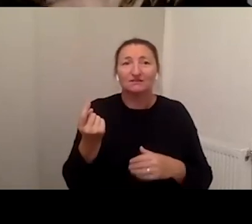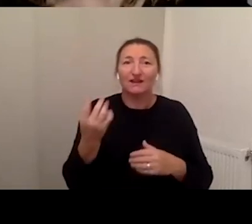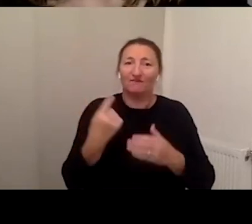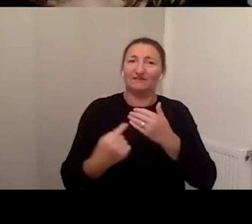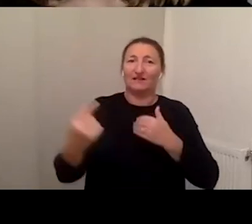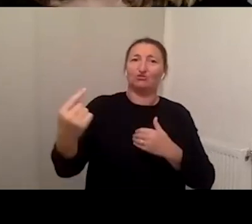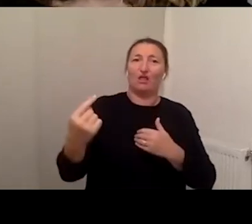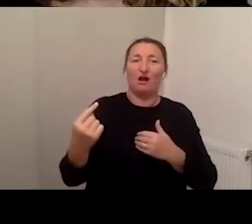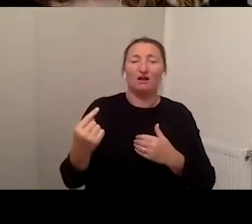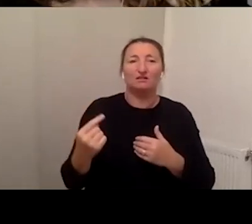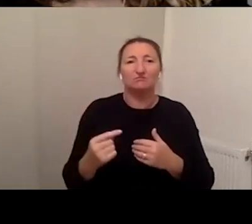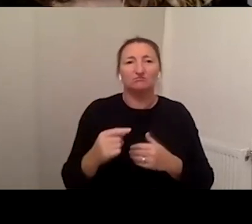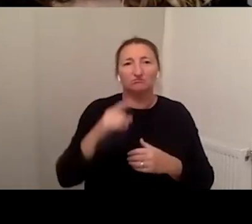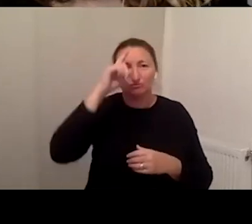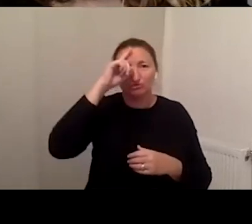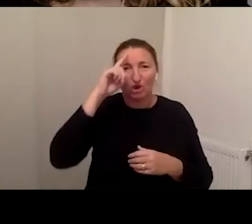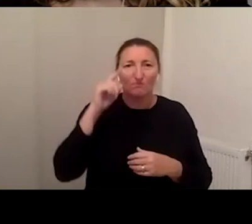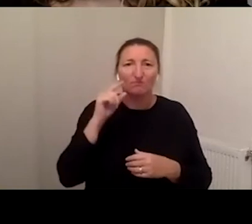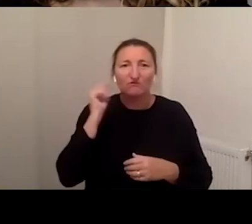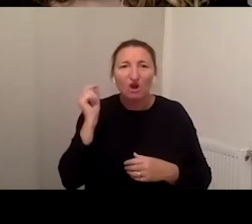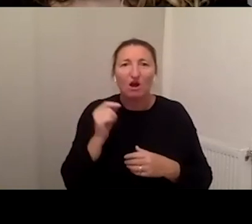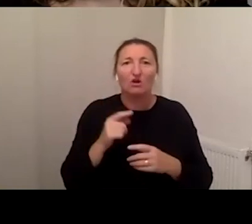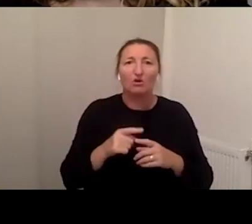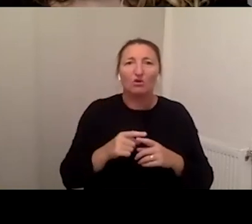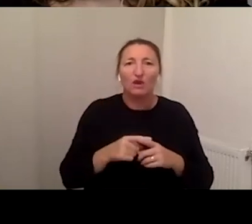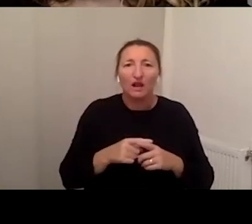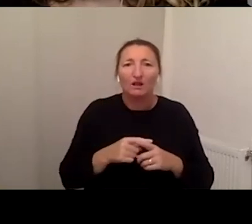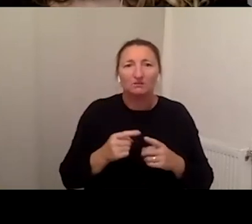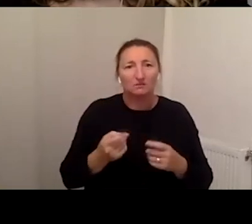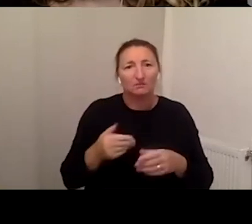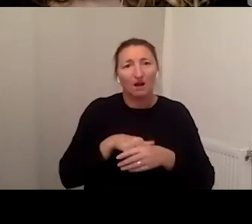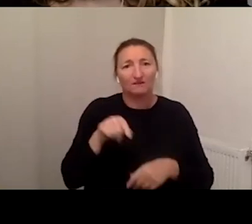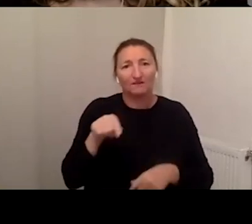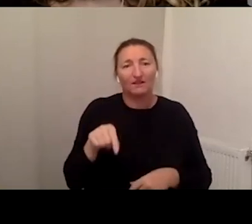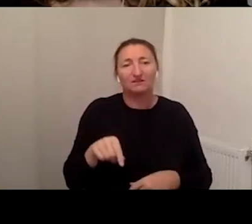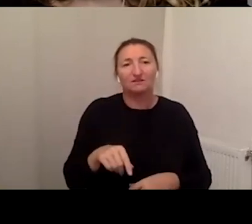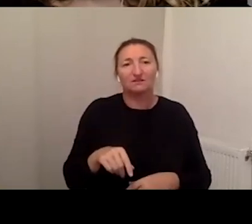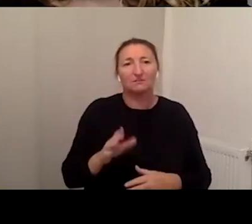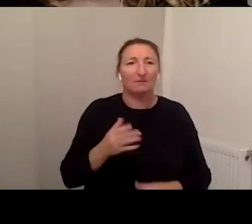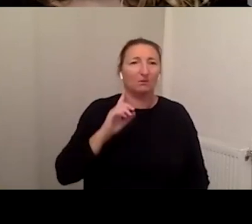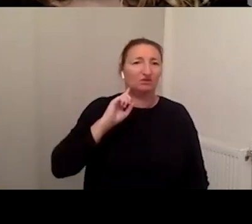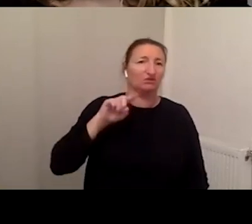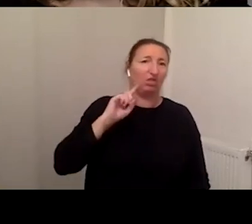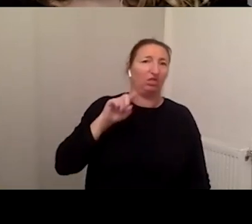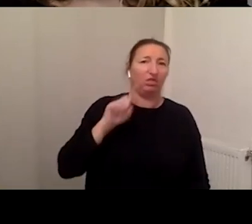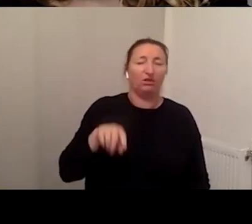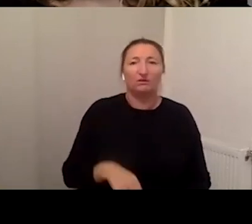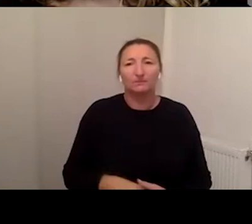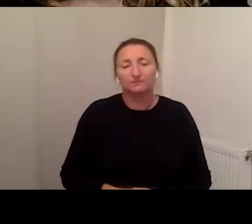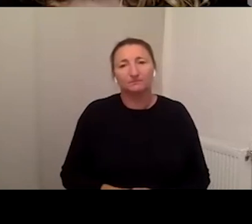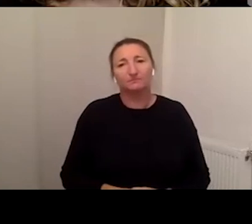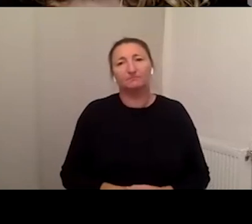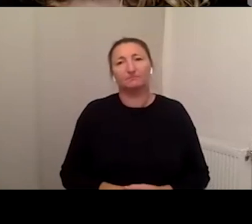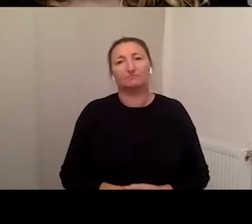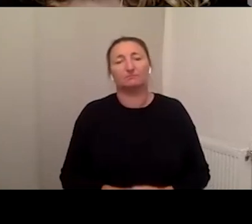UK, Germany, or France, or wherever. We too are part of this. Unfortunately, we just maybe turn a blind eye to it, but we are